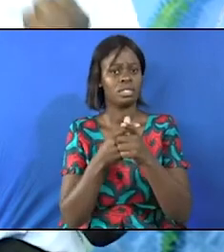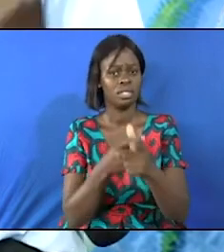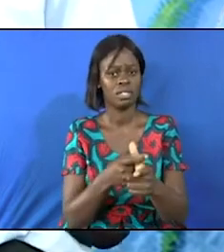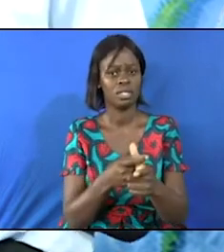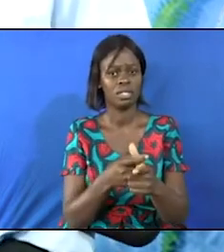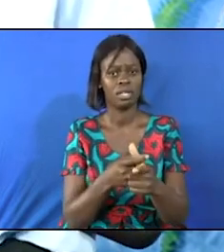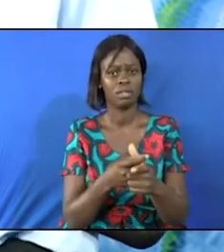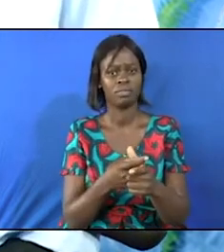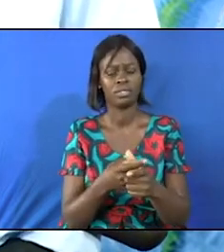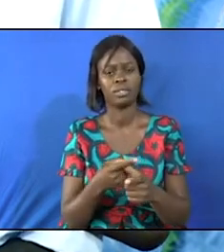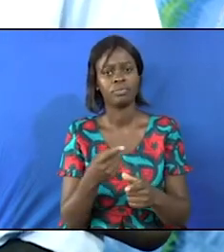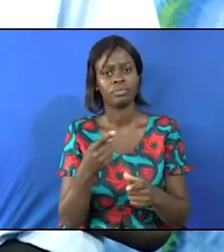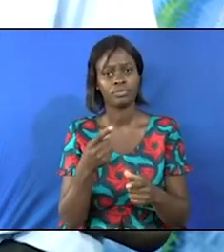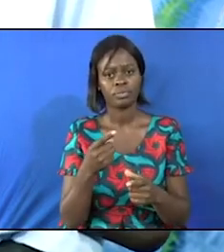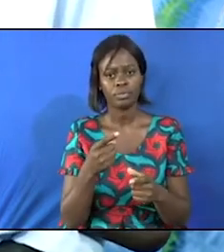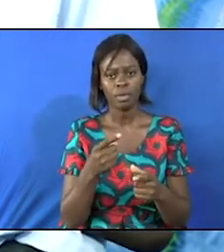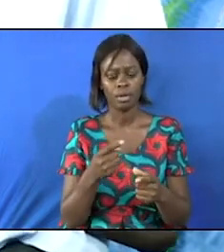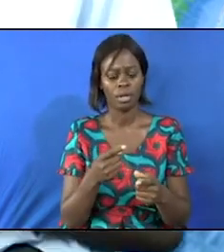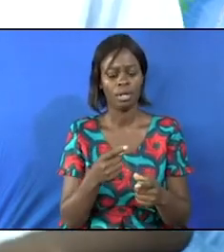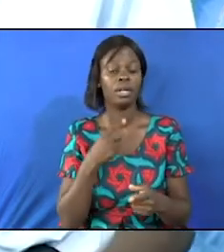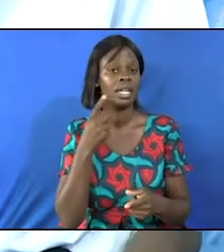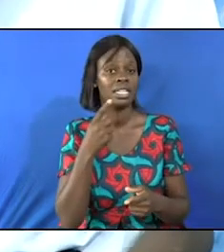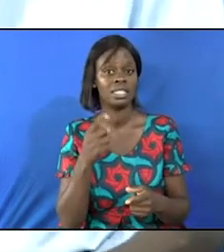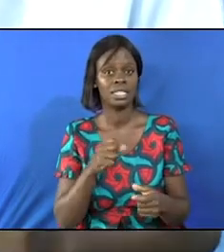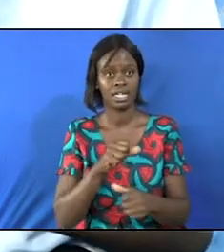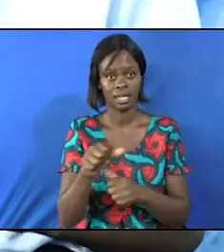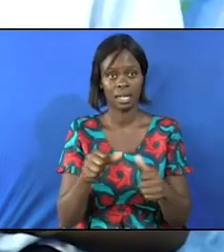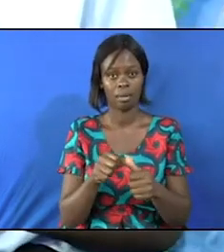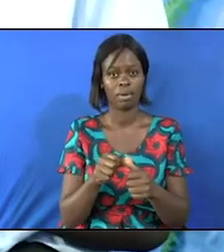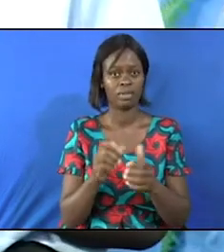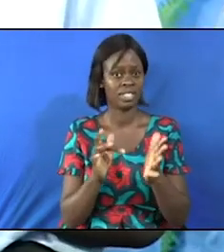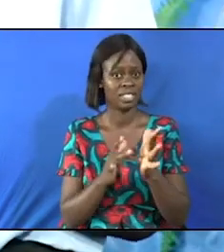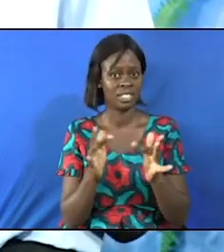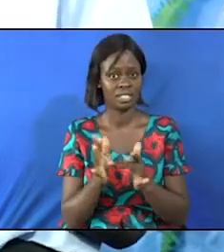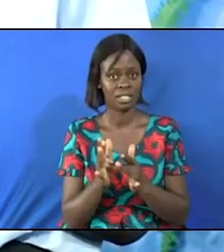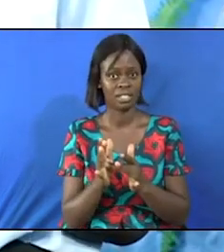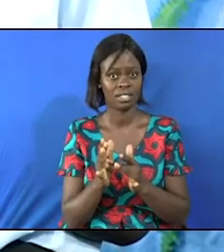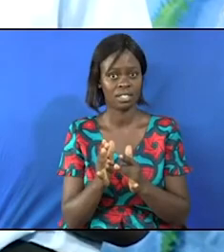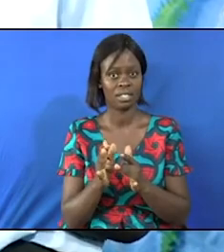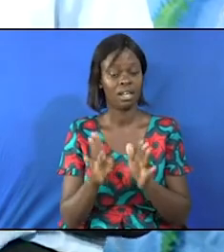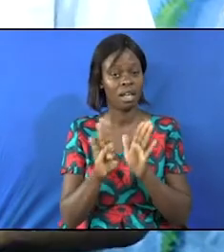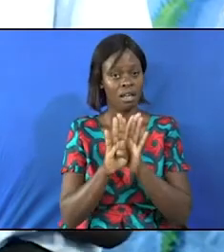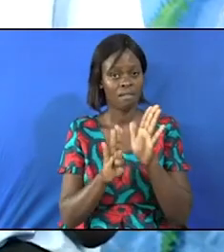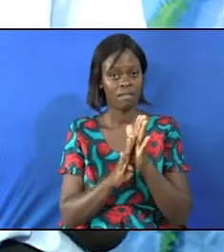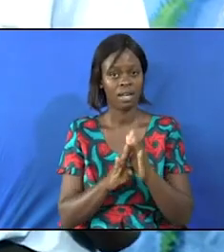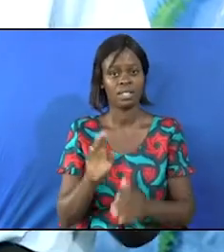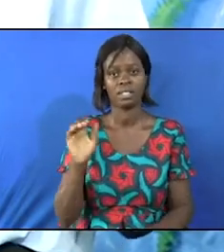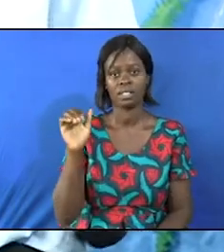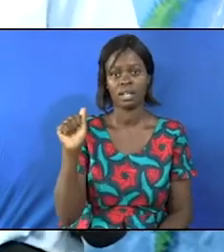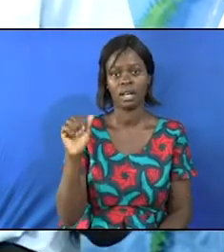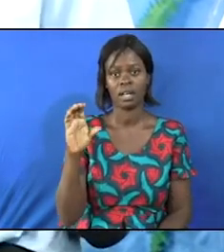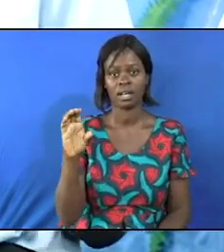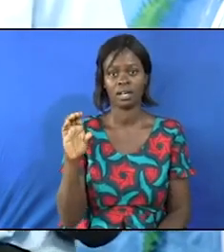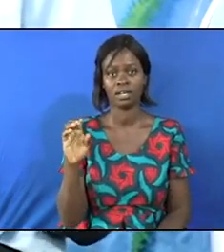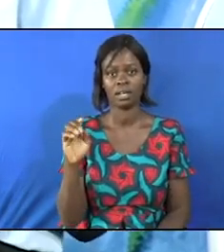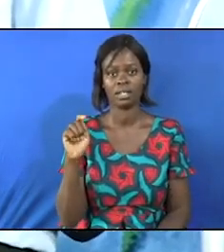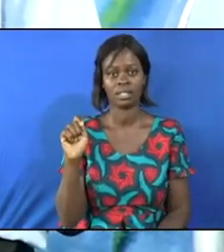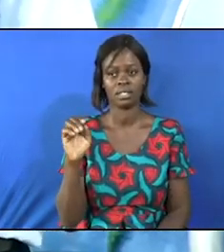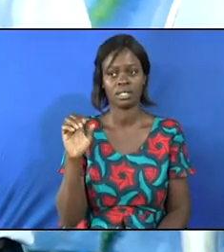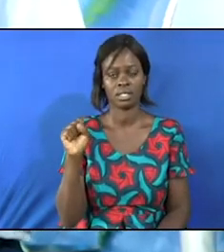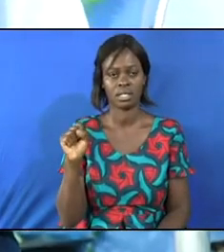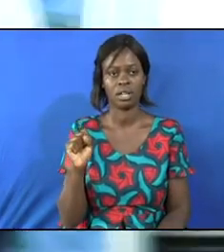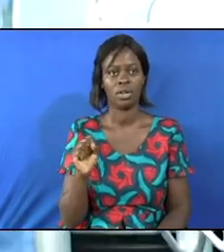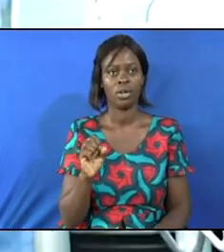We invite you to say the key verse with us. Acts 4:20, and it says, we cannot stop telling